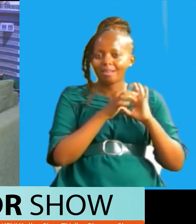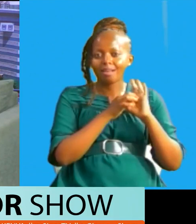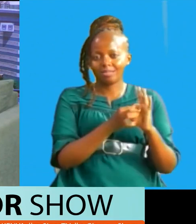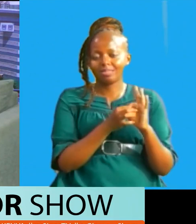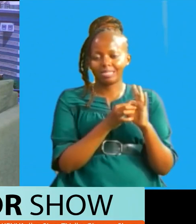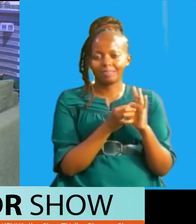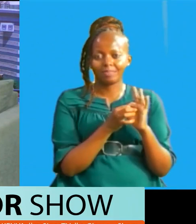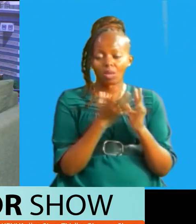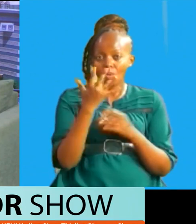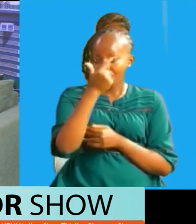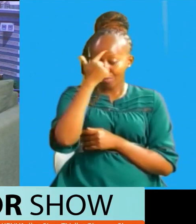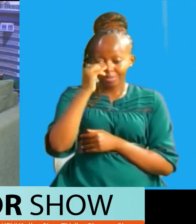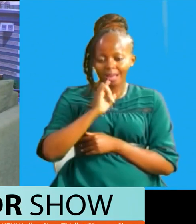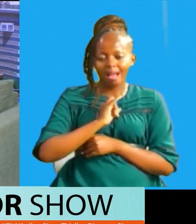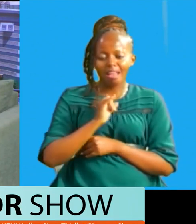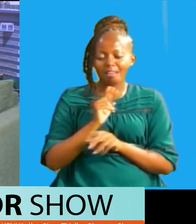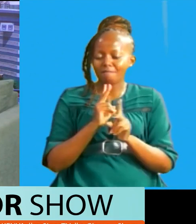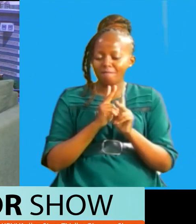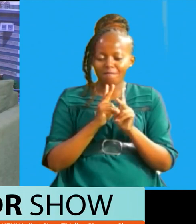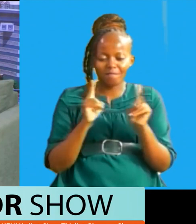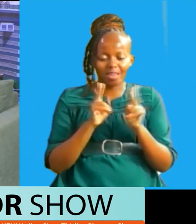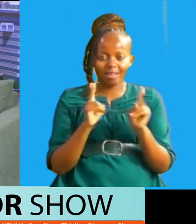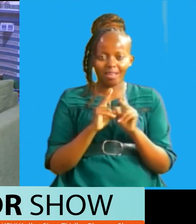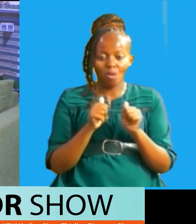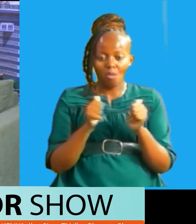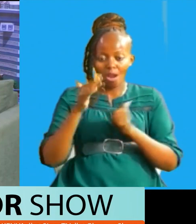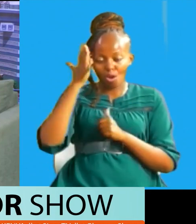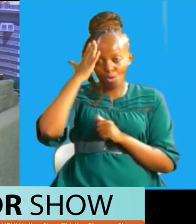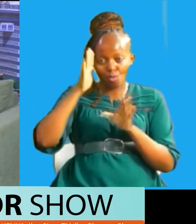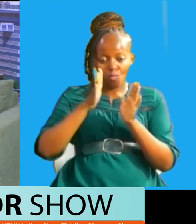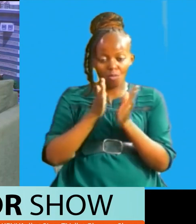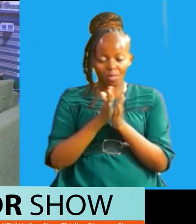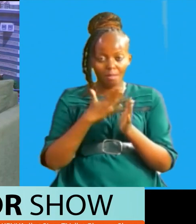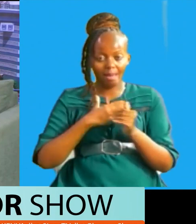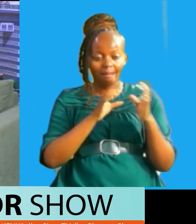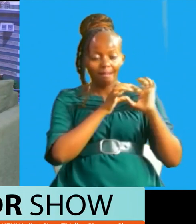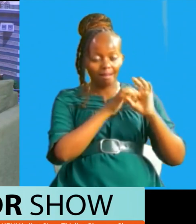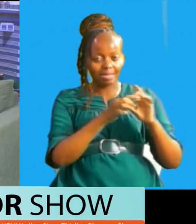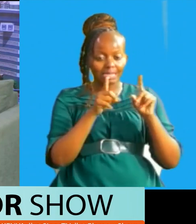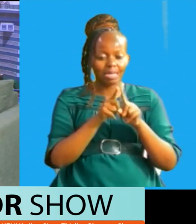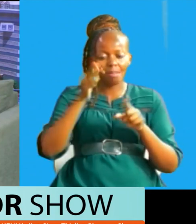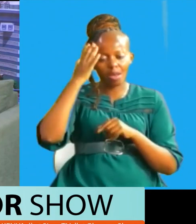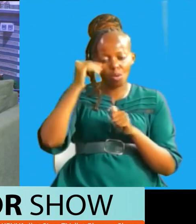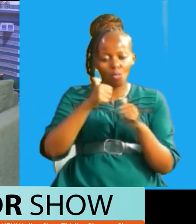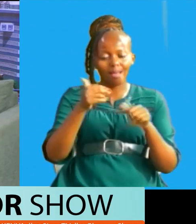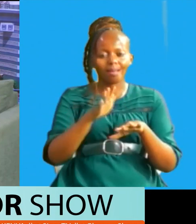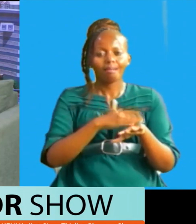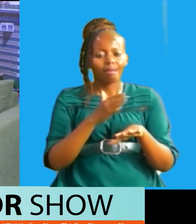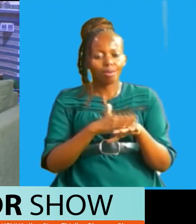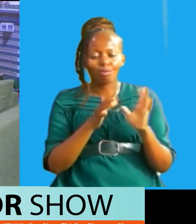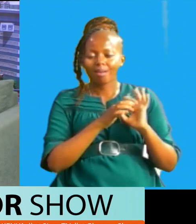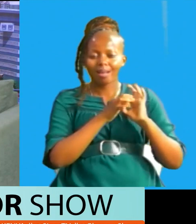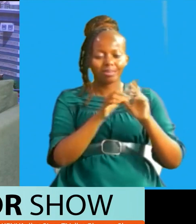different cultures, because I am very conversant with my culture. I'm very conversant with the Kikuyu culture. I'm